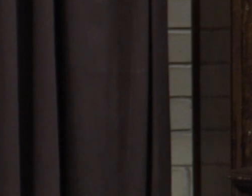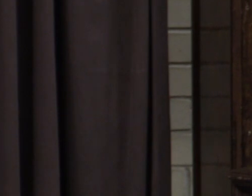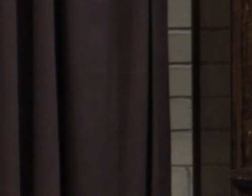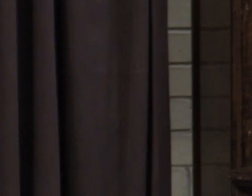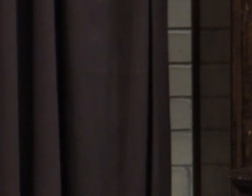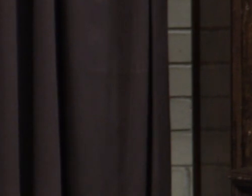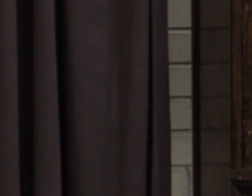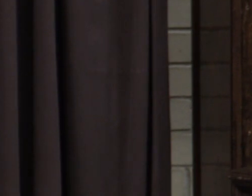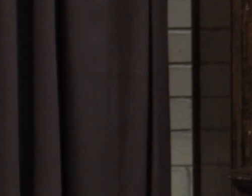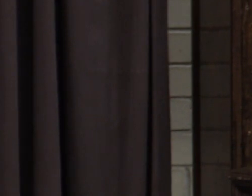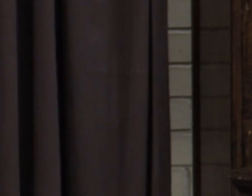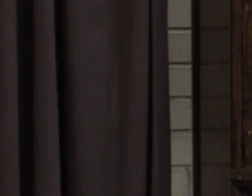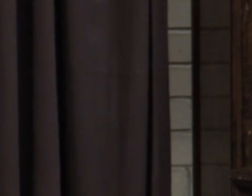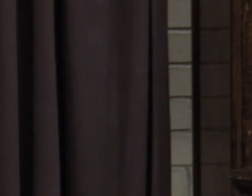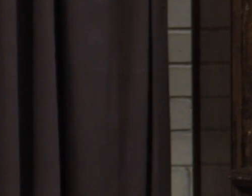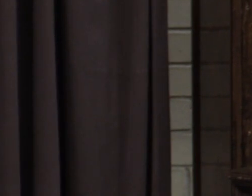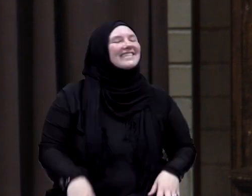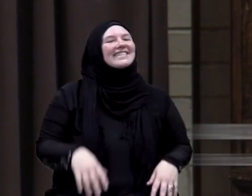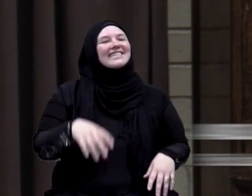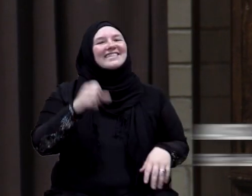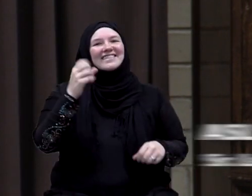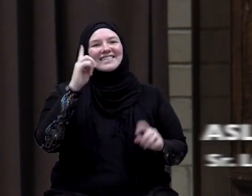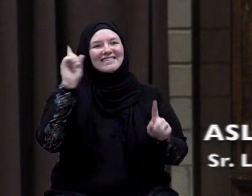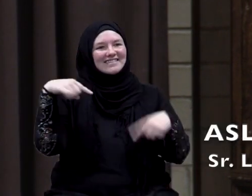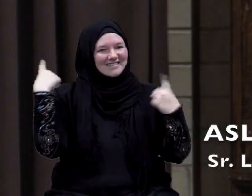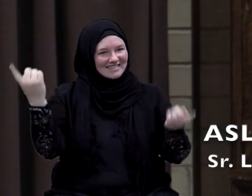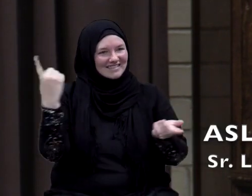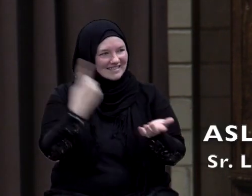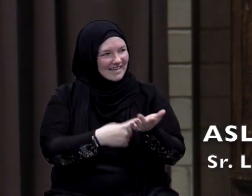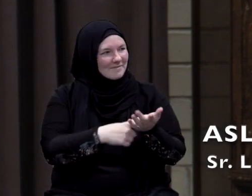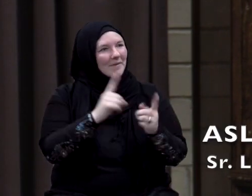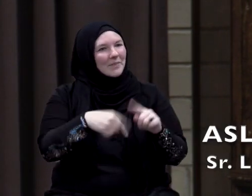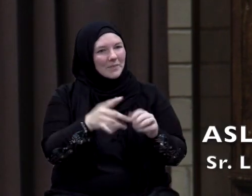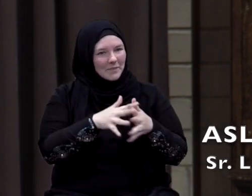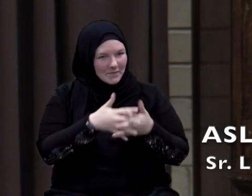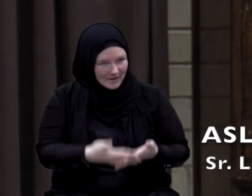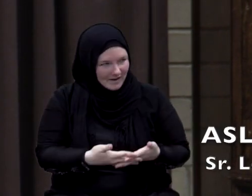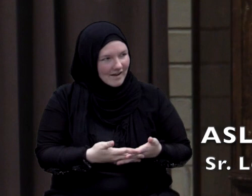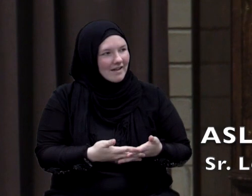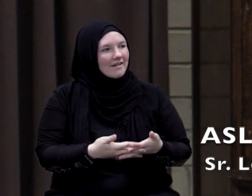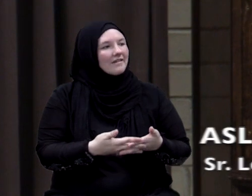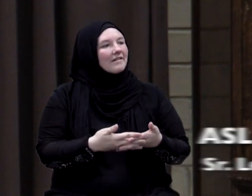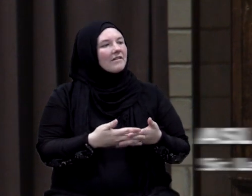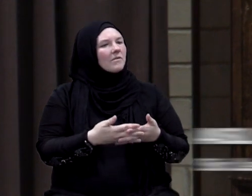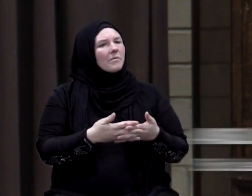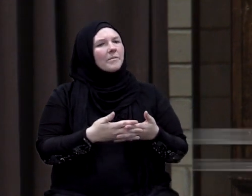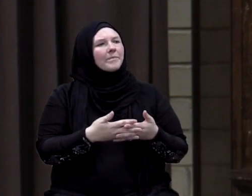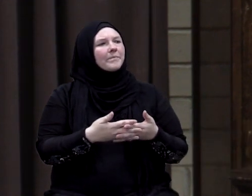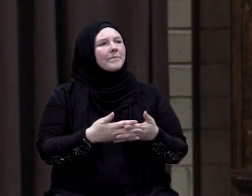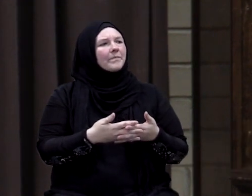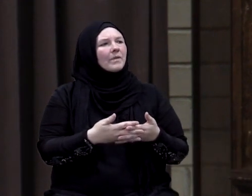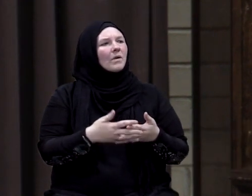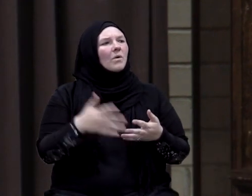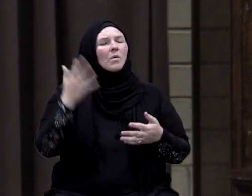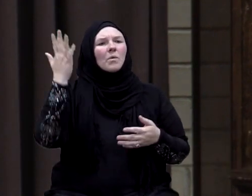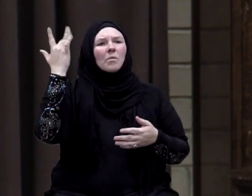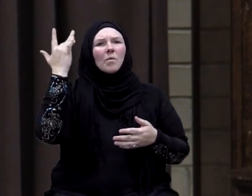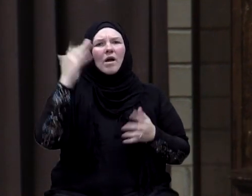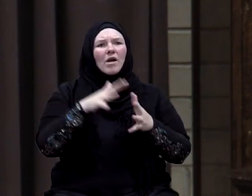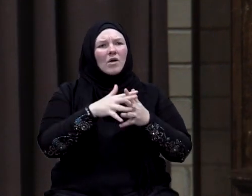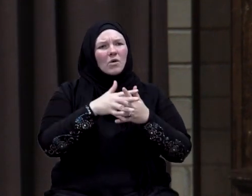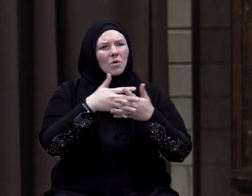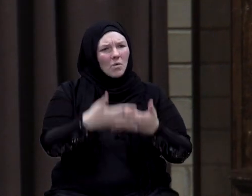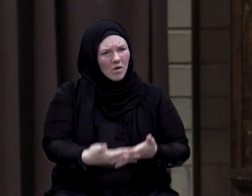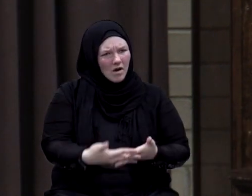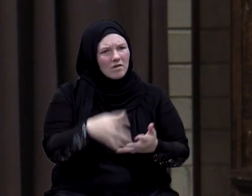given before? And why is the Quran full of certain type of ayat